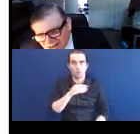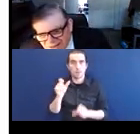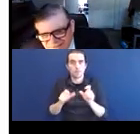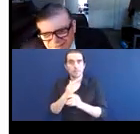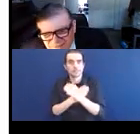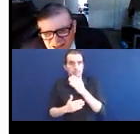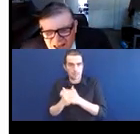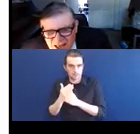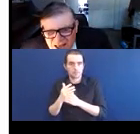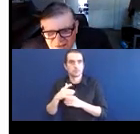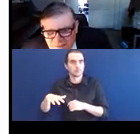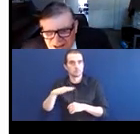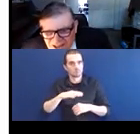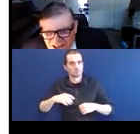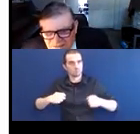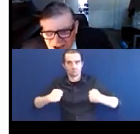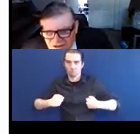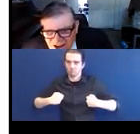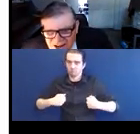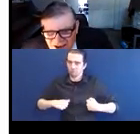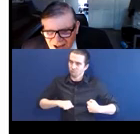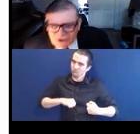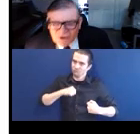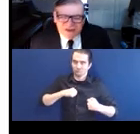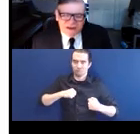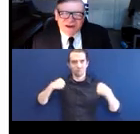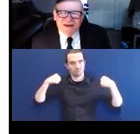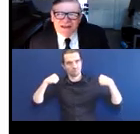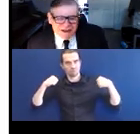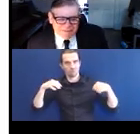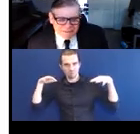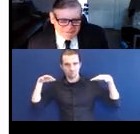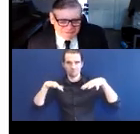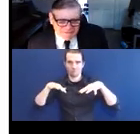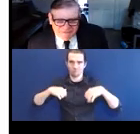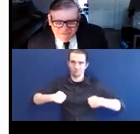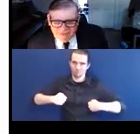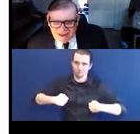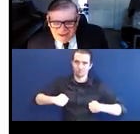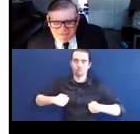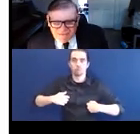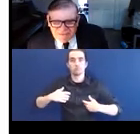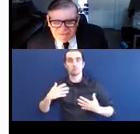tired. If a bed came by right now, I'd crawl into it and sleep.